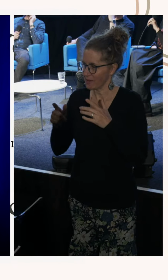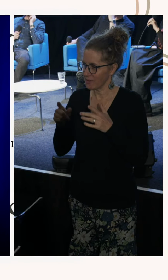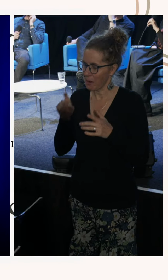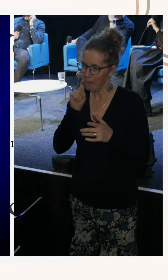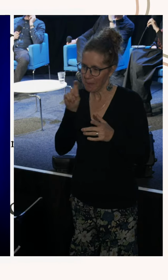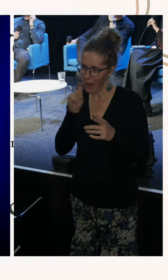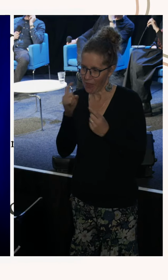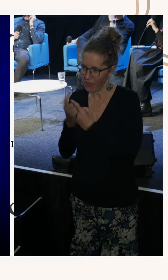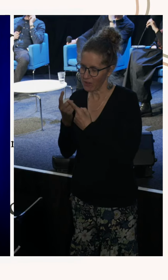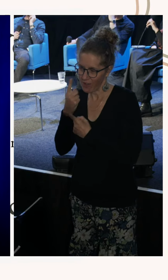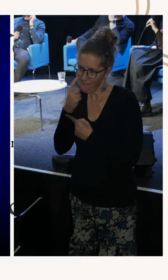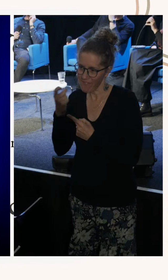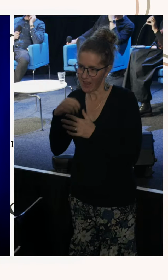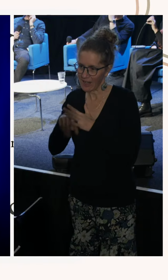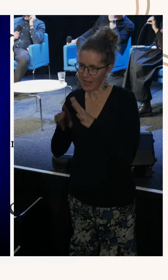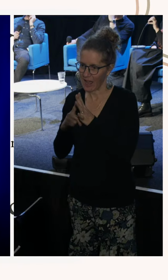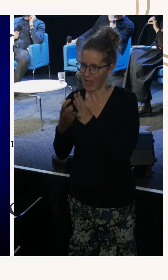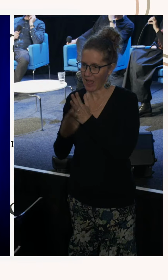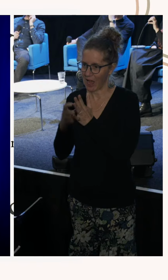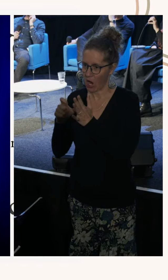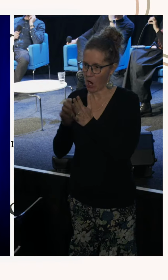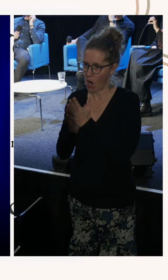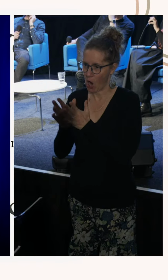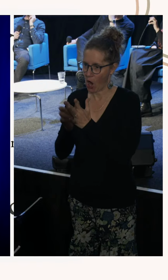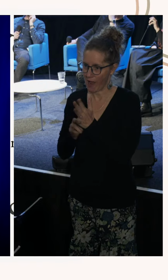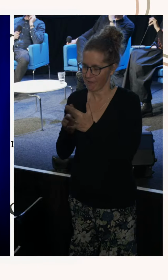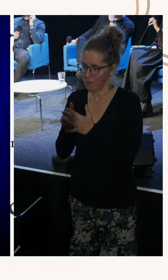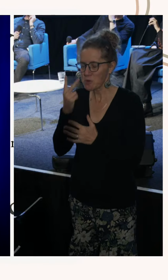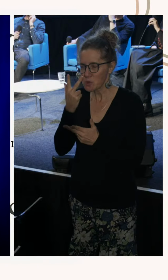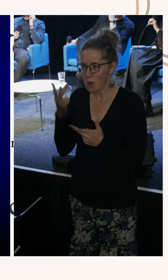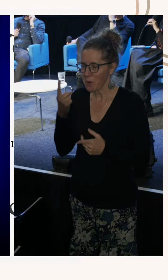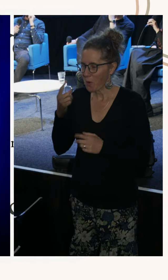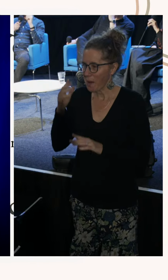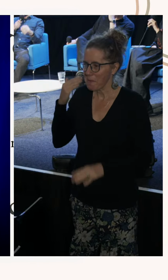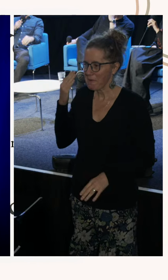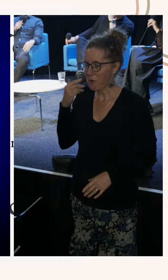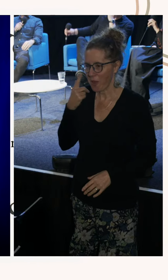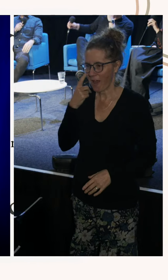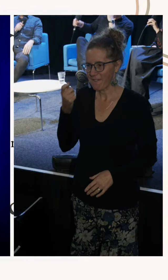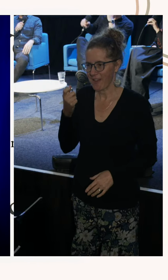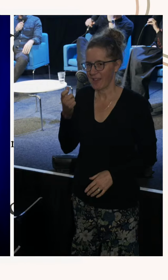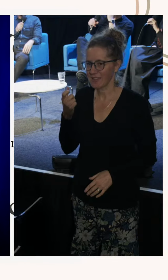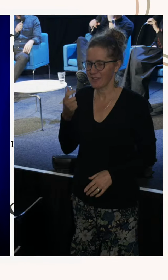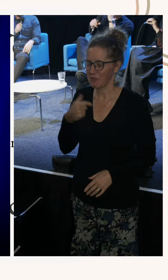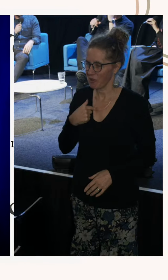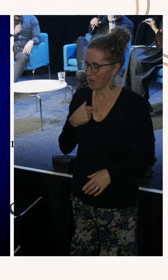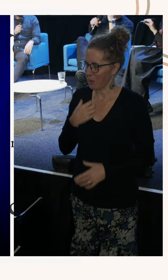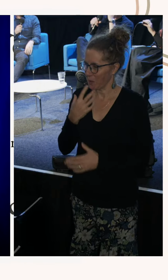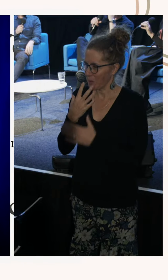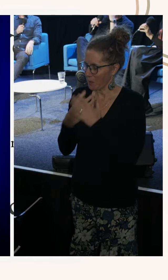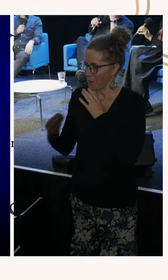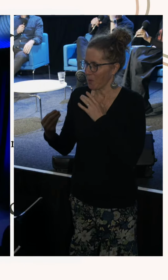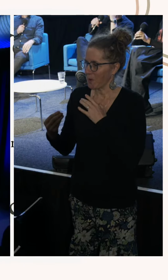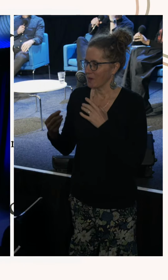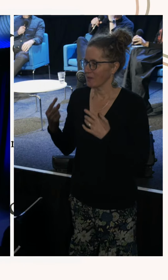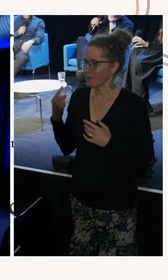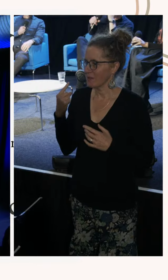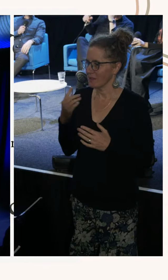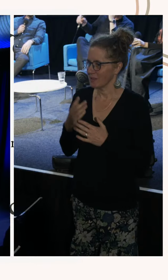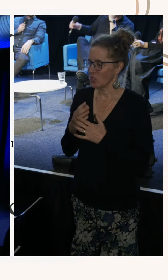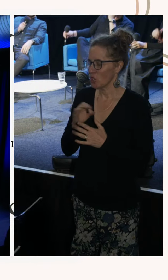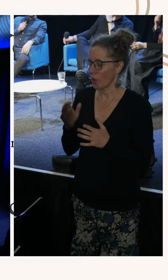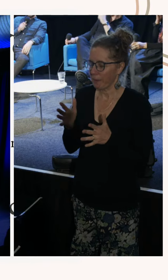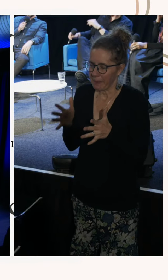in the archive. But you were showing me just before that I found to be quite a compelling... Yeah. What's something bizarre that really sticks